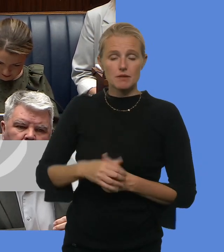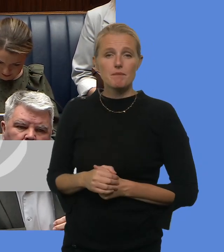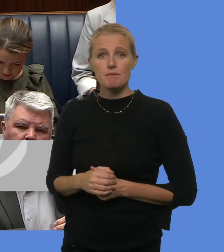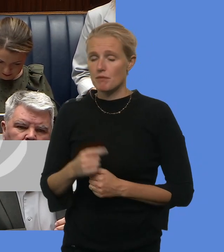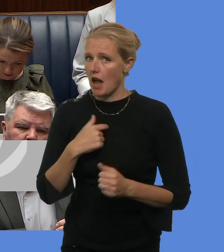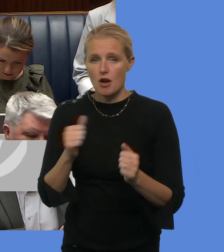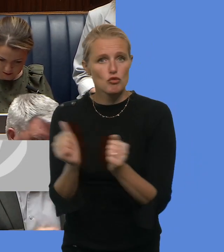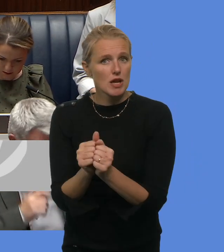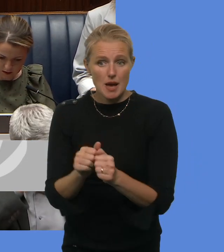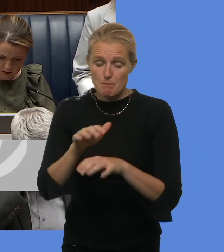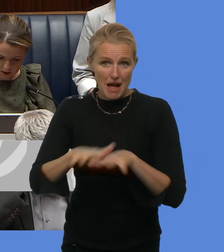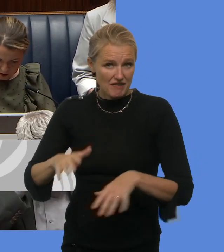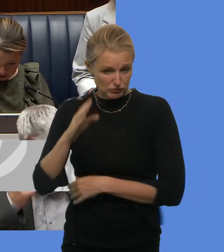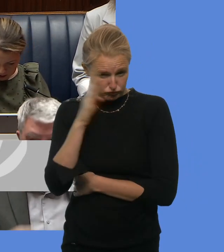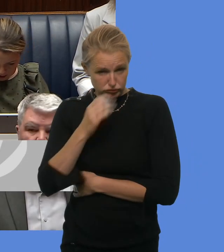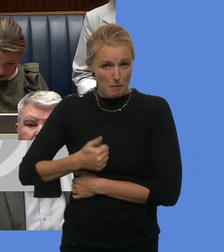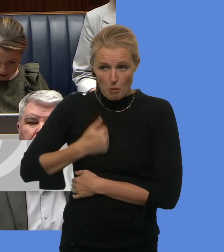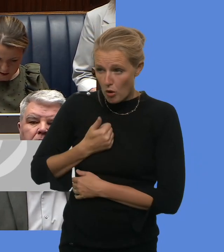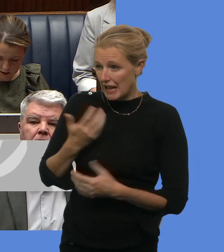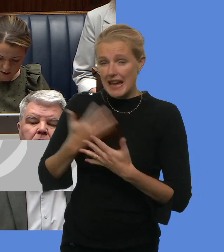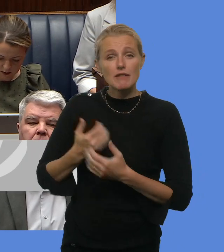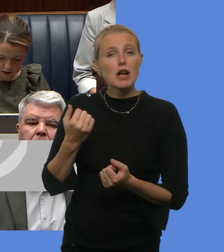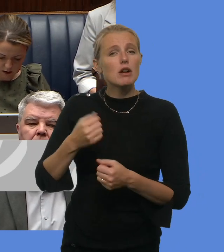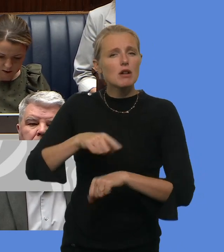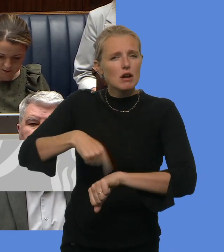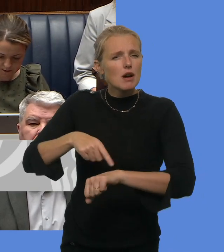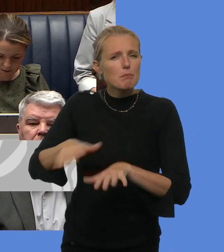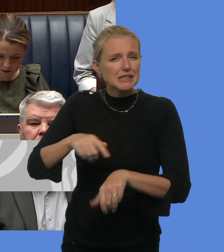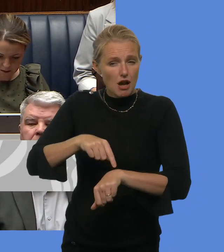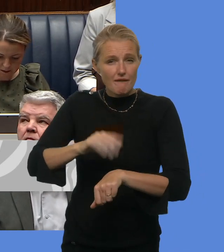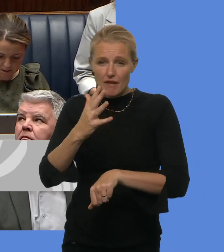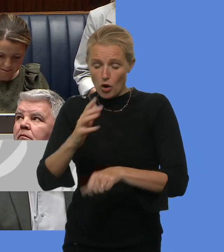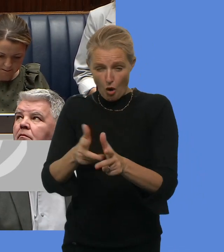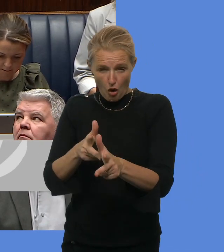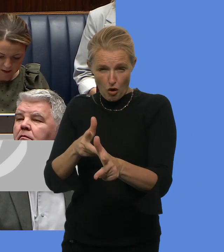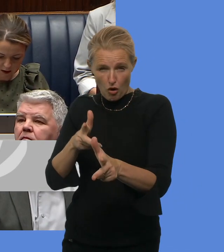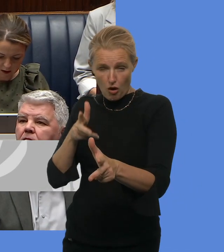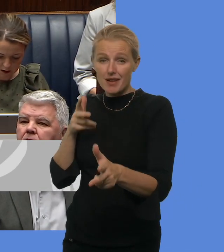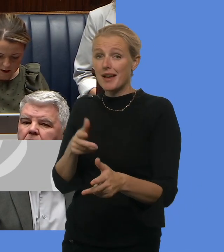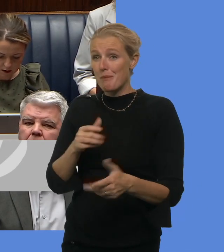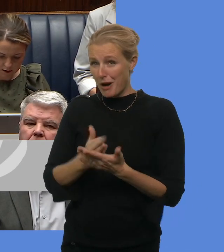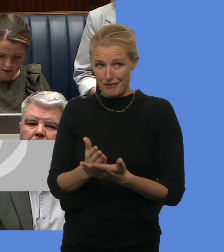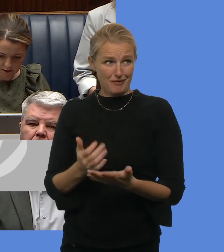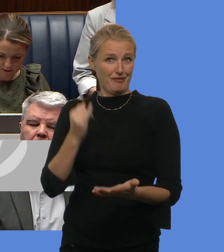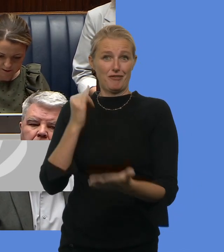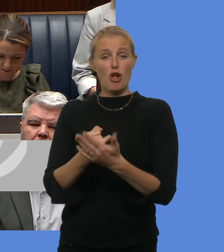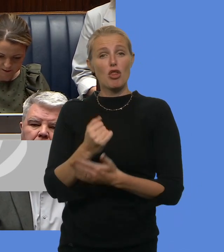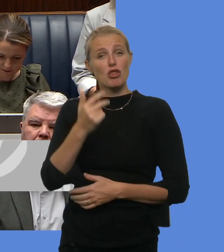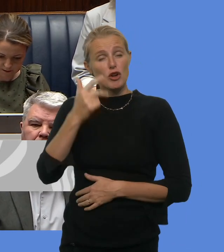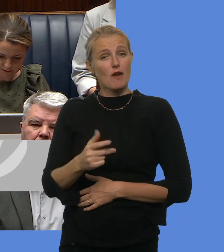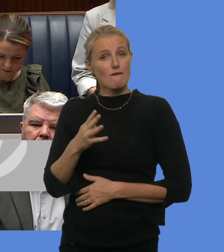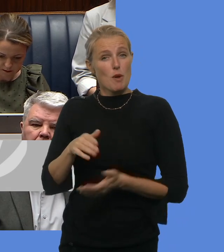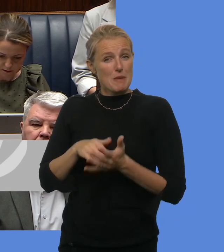traffic congestion in Belfast in the mornings and during the evening rush hour. Part of it is as a result of a £340 million investment in a new